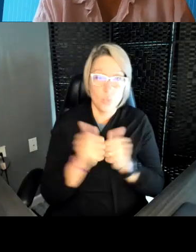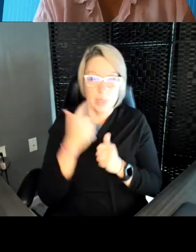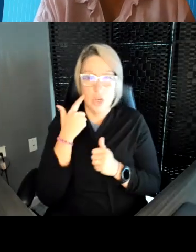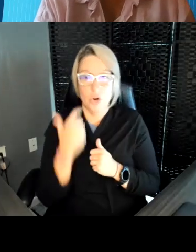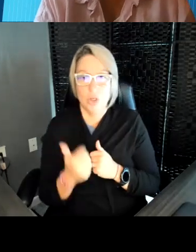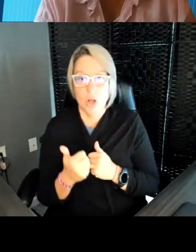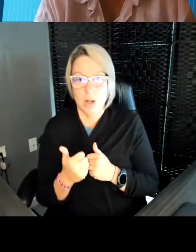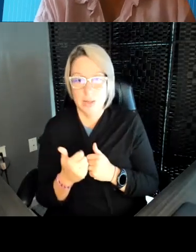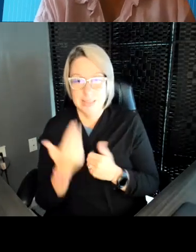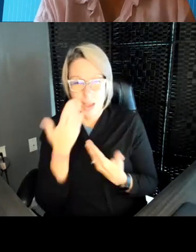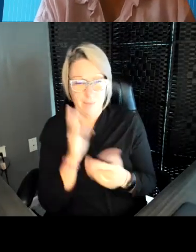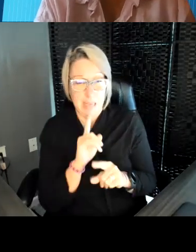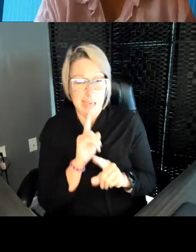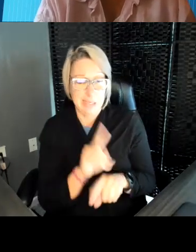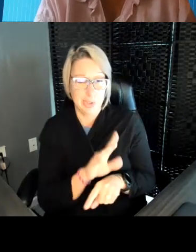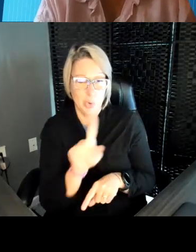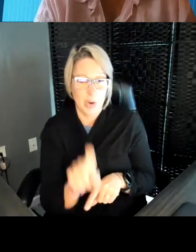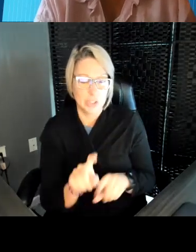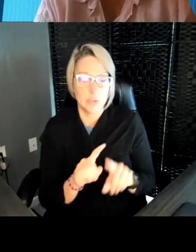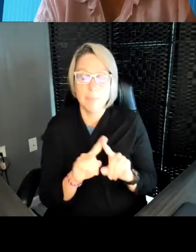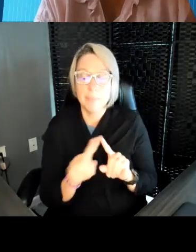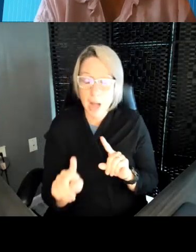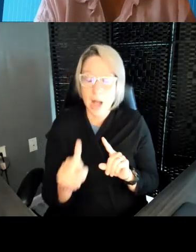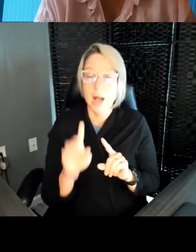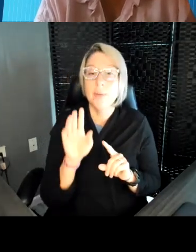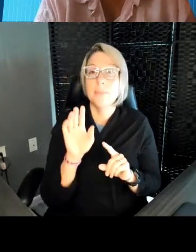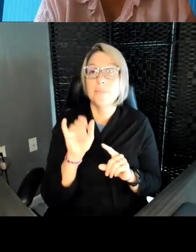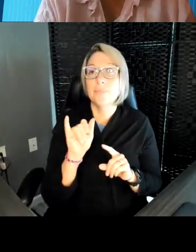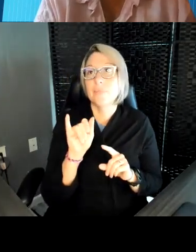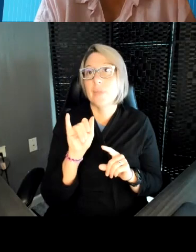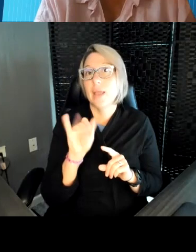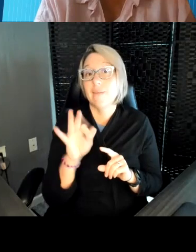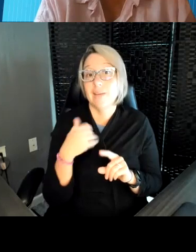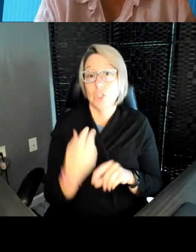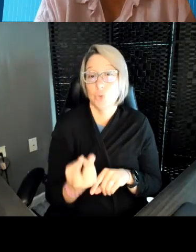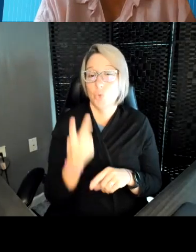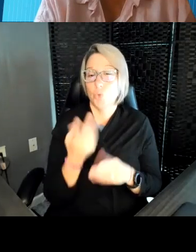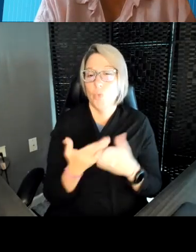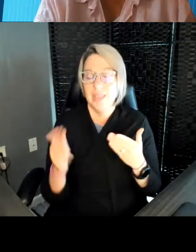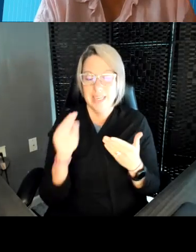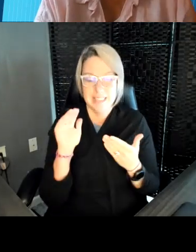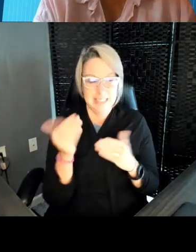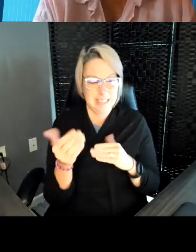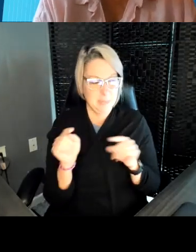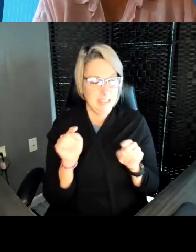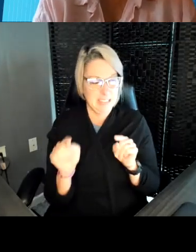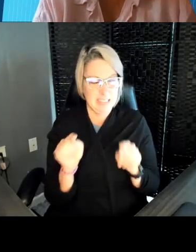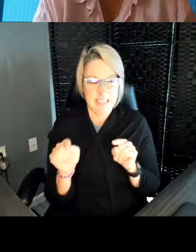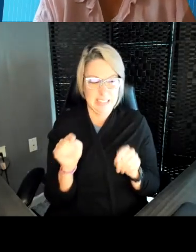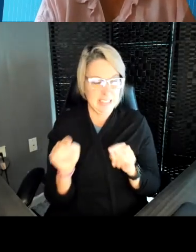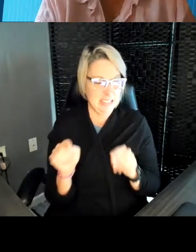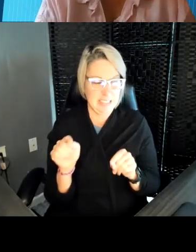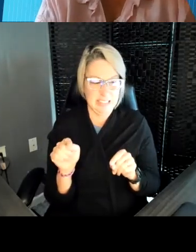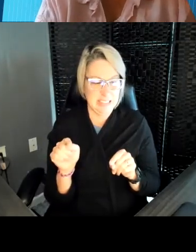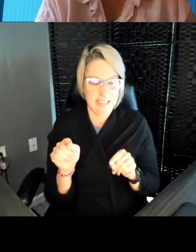I don't know if I answered your question, but that's where it's like anytime there's 2 things that don't seem to go together, bring together the people